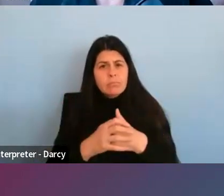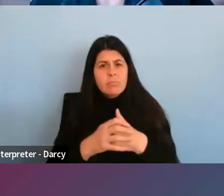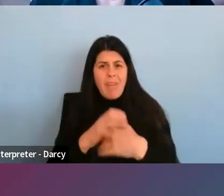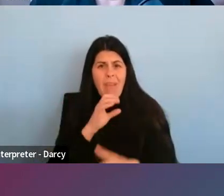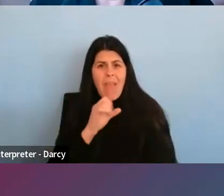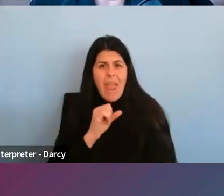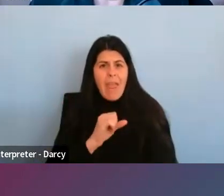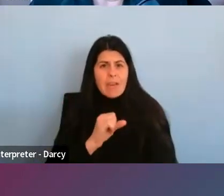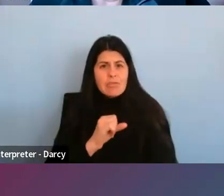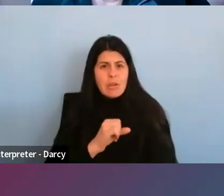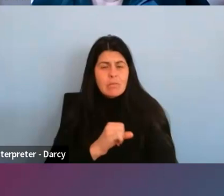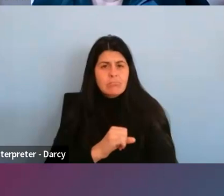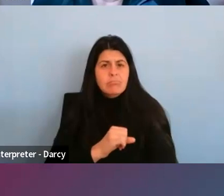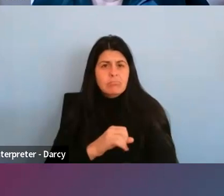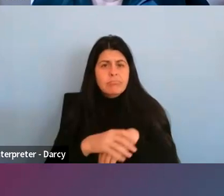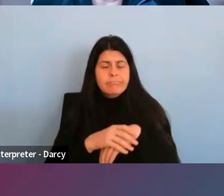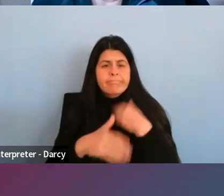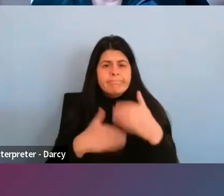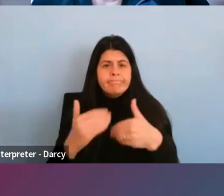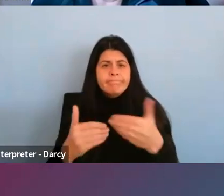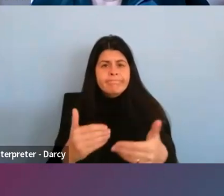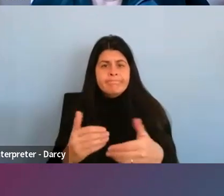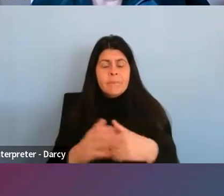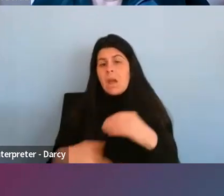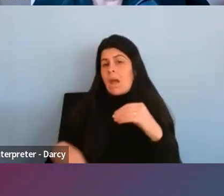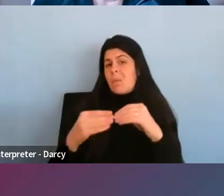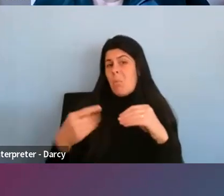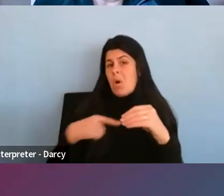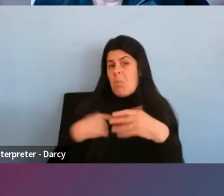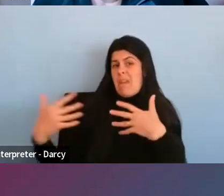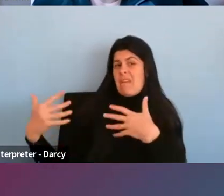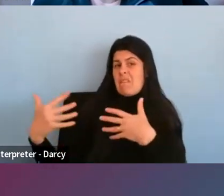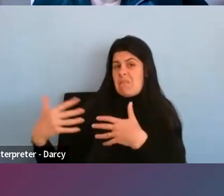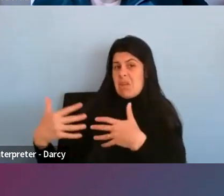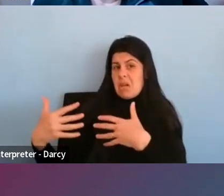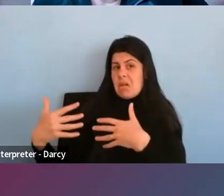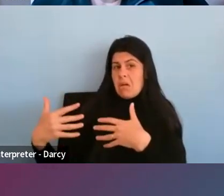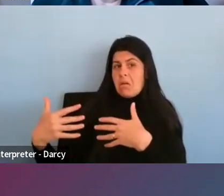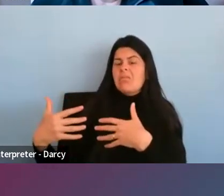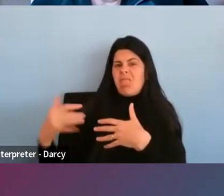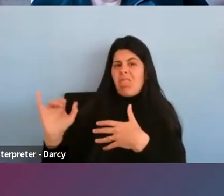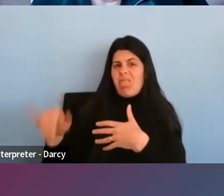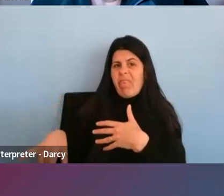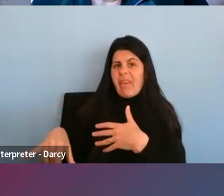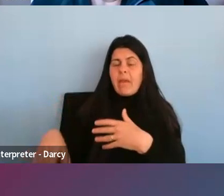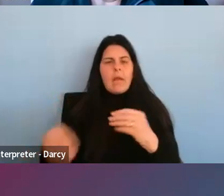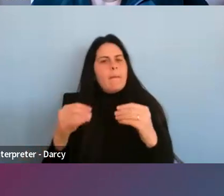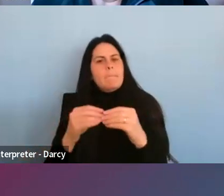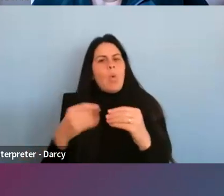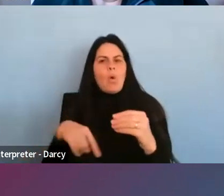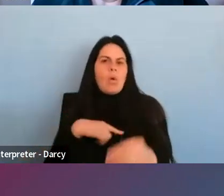aging, and the more that we fear it, the more that we